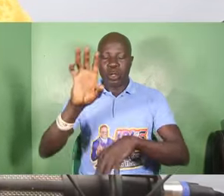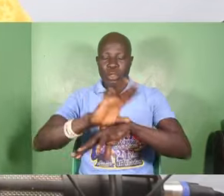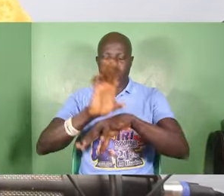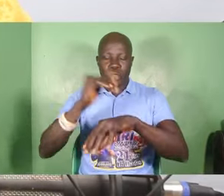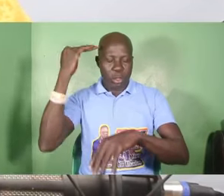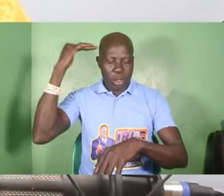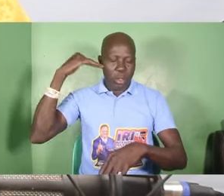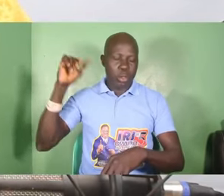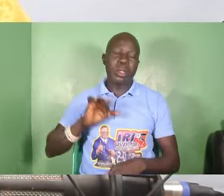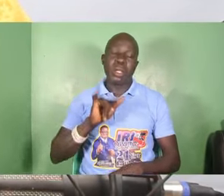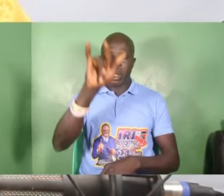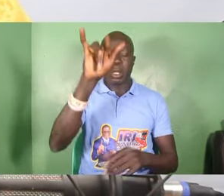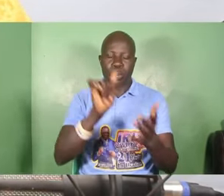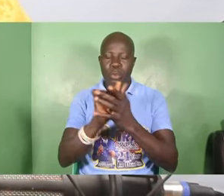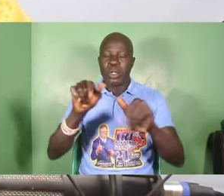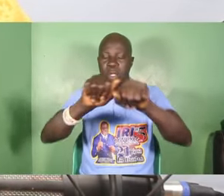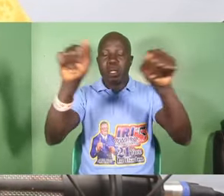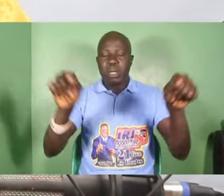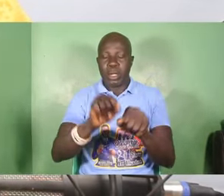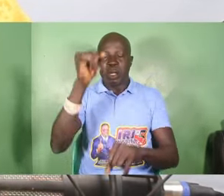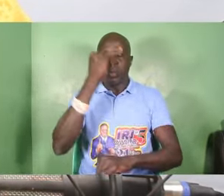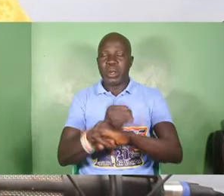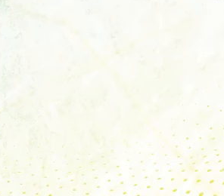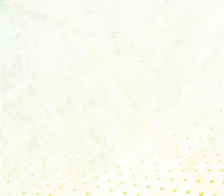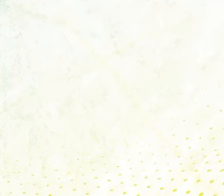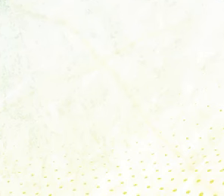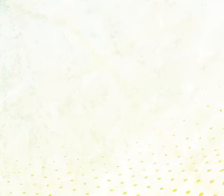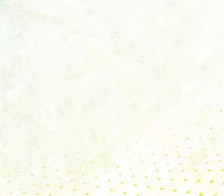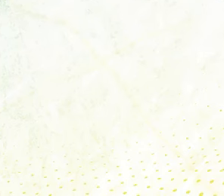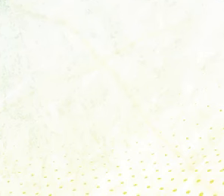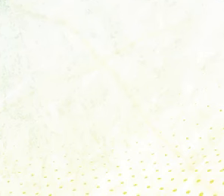Tolu jo awa ne. Baremo idiobi airport area ne Ibiba.